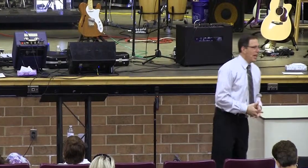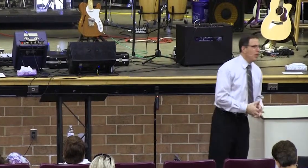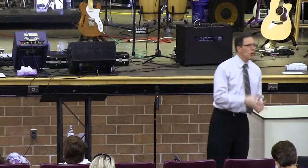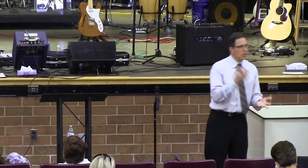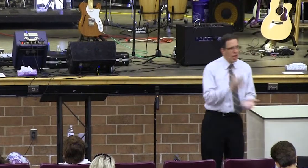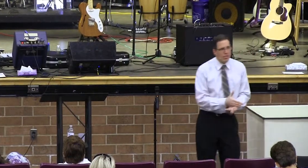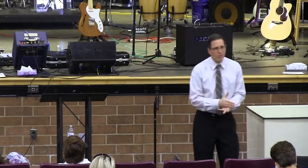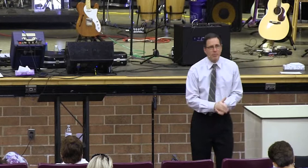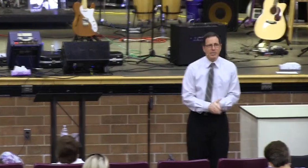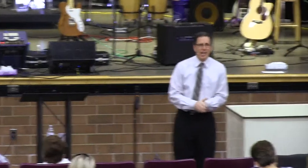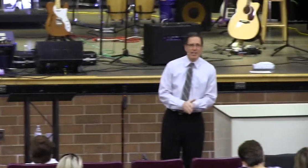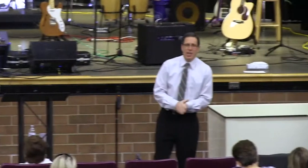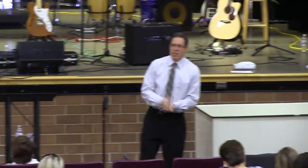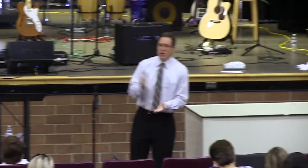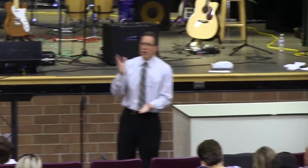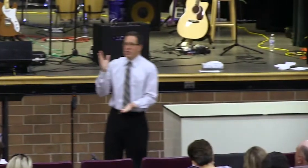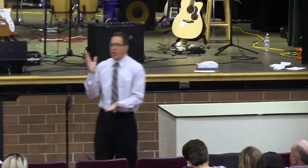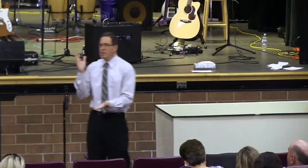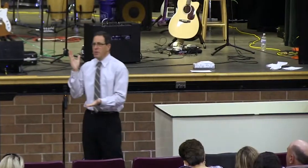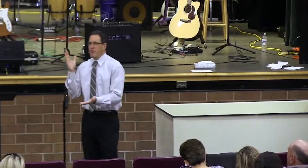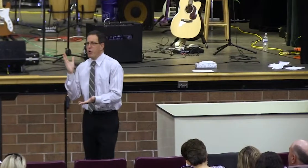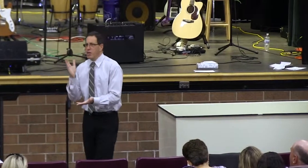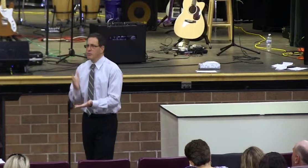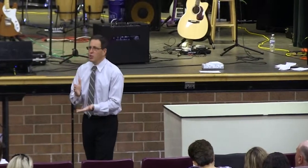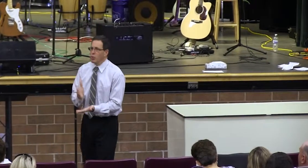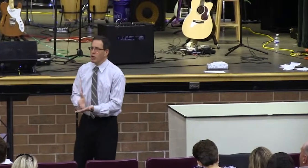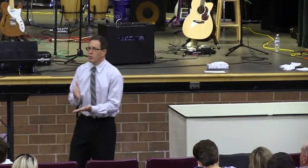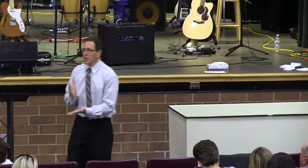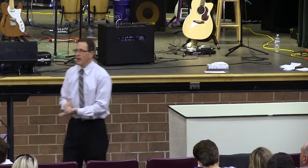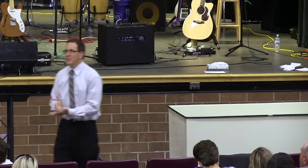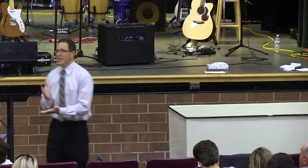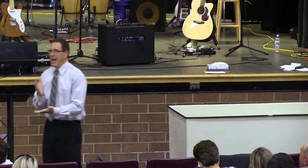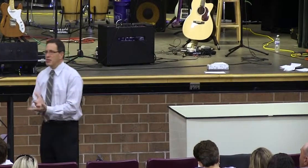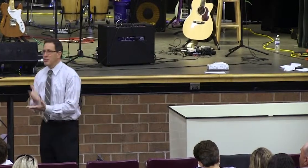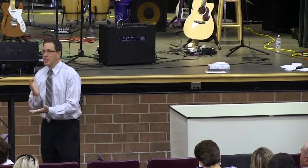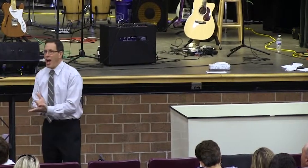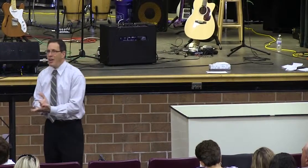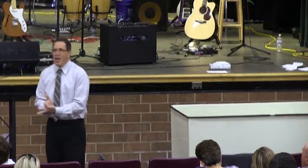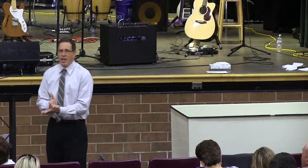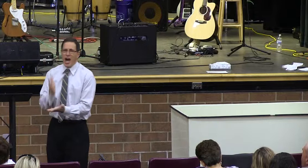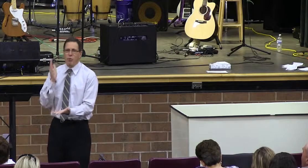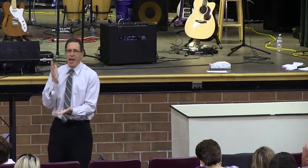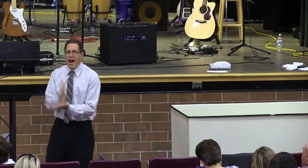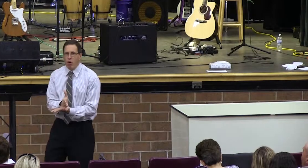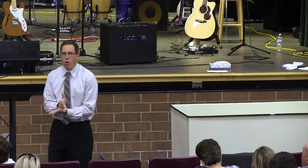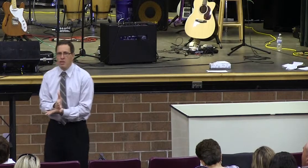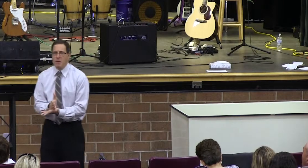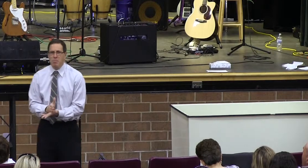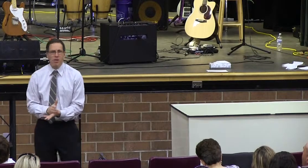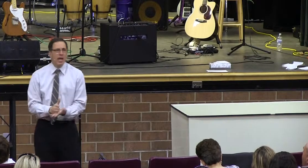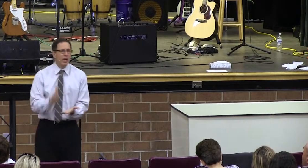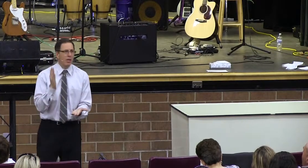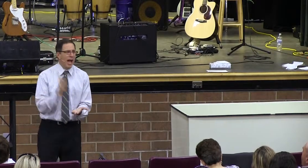lady he will judge them let me say this the Judgment before comes to the world will come into the house of the God God will have a